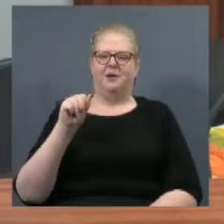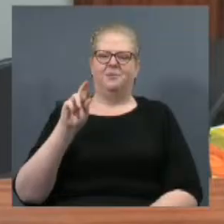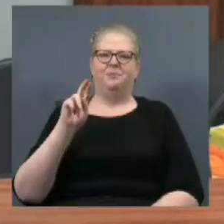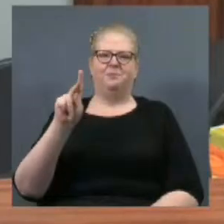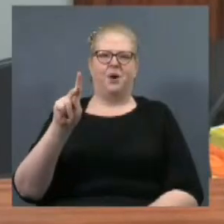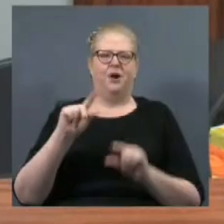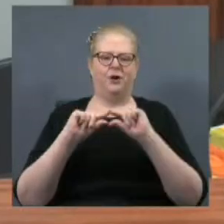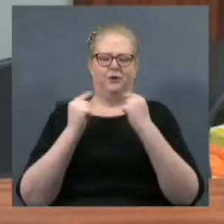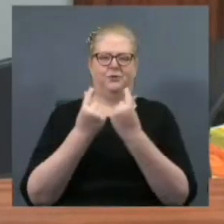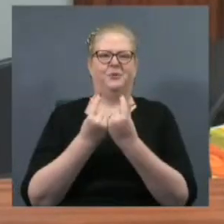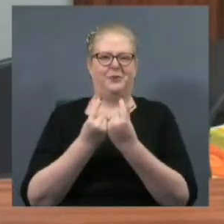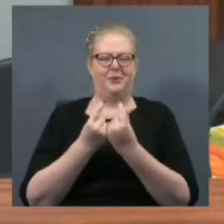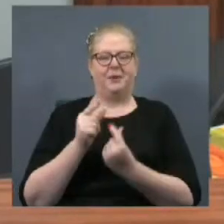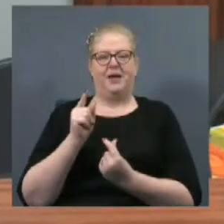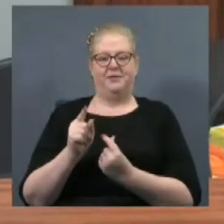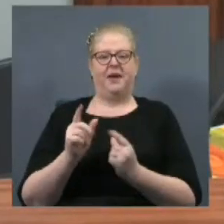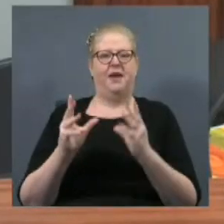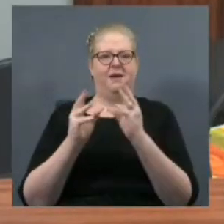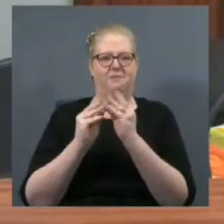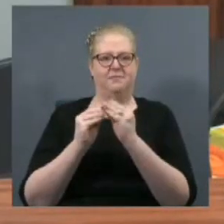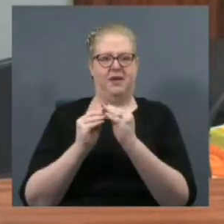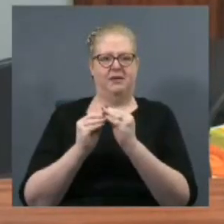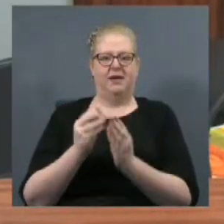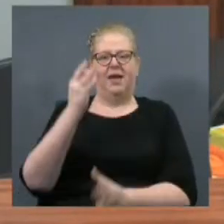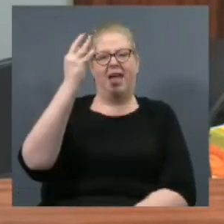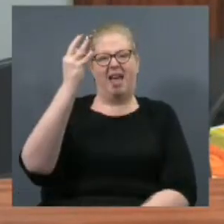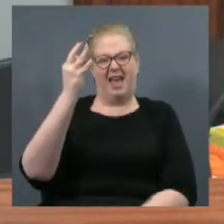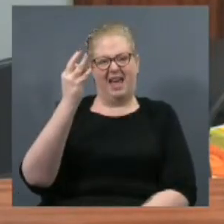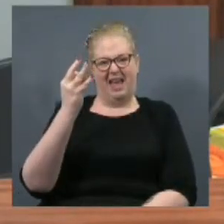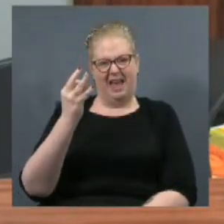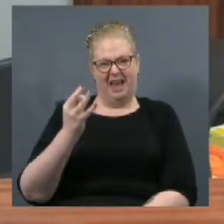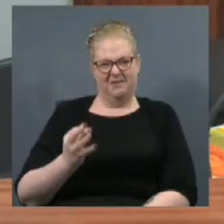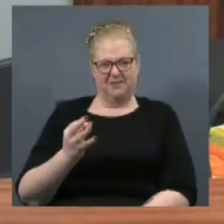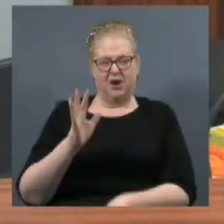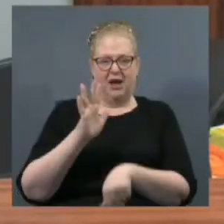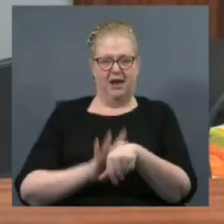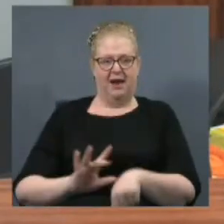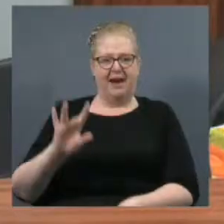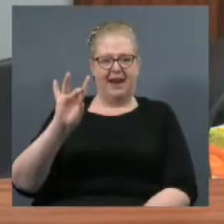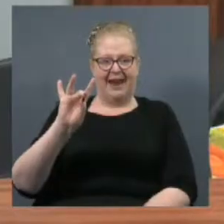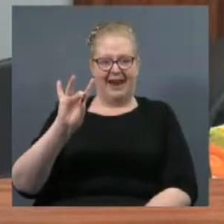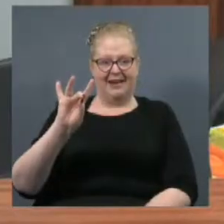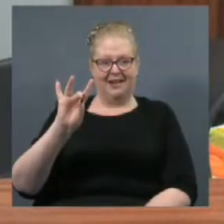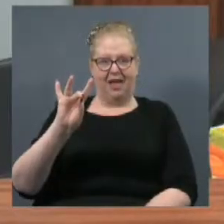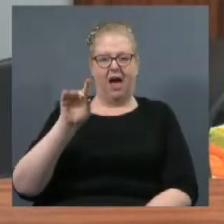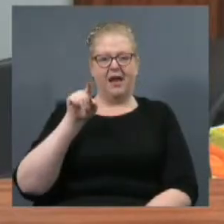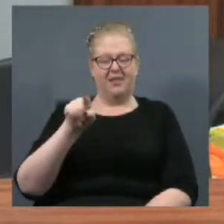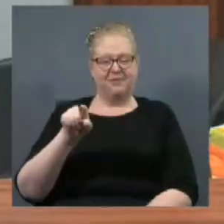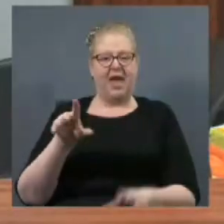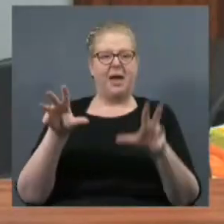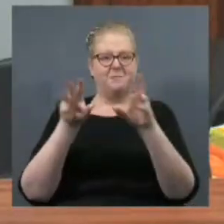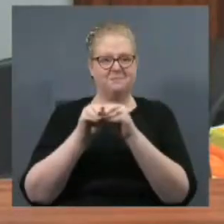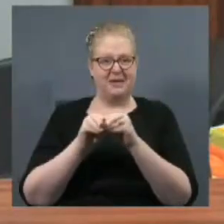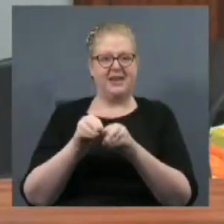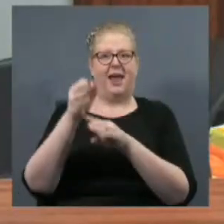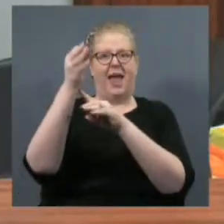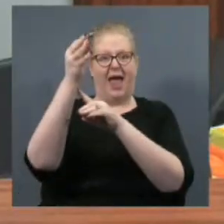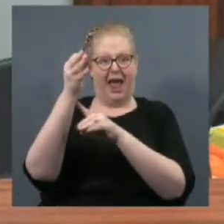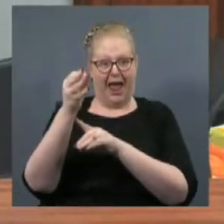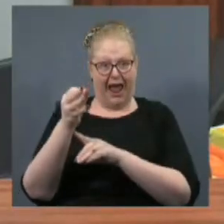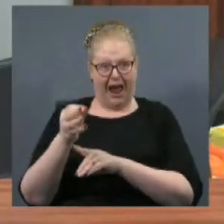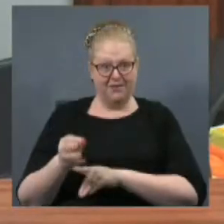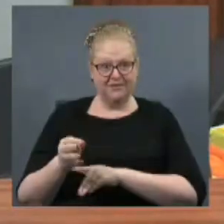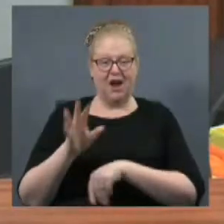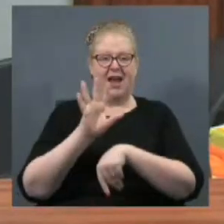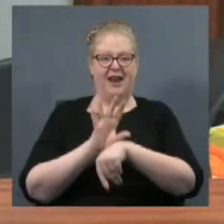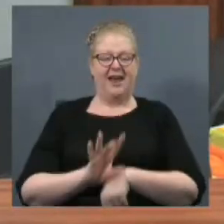Like you said, they meet every Friday at 8 o'clock. Let me repeat that. Every Friday at 8 o'clock. These are a